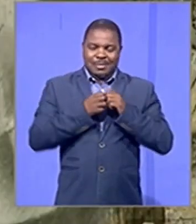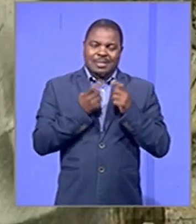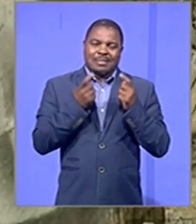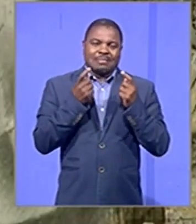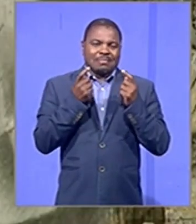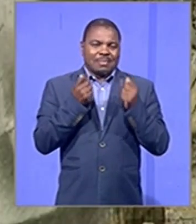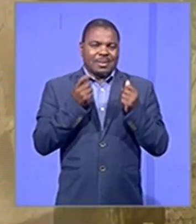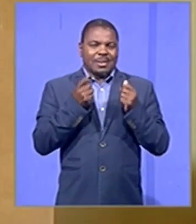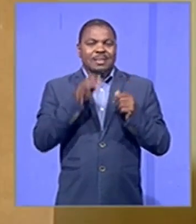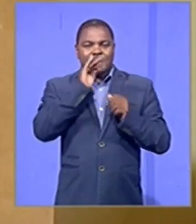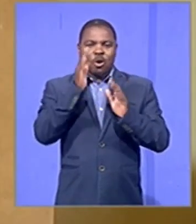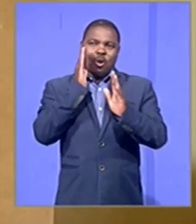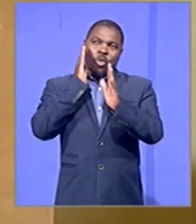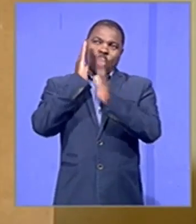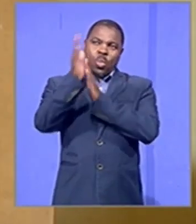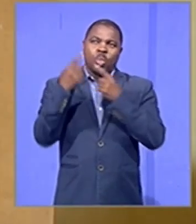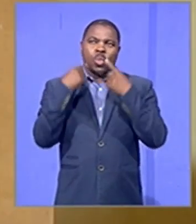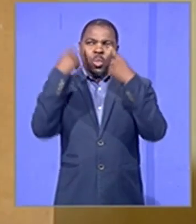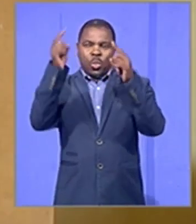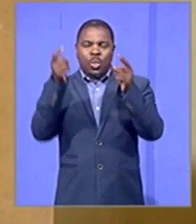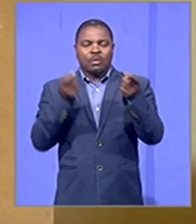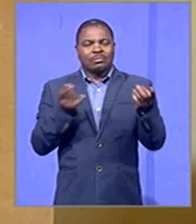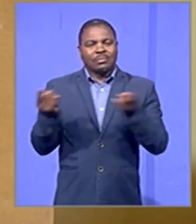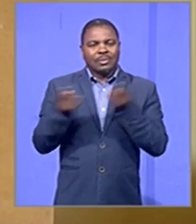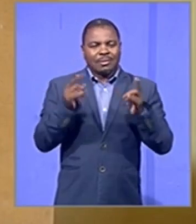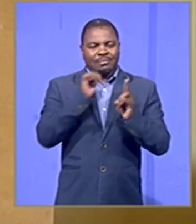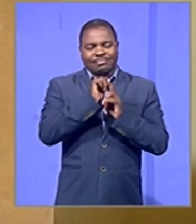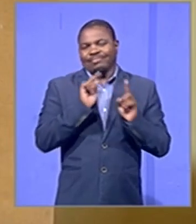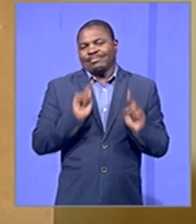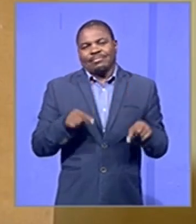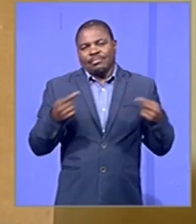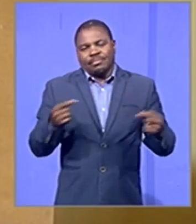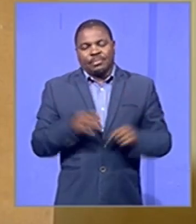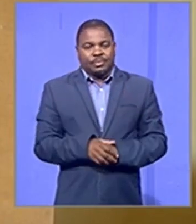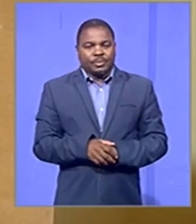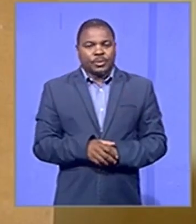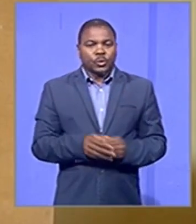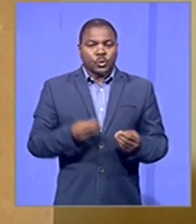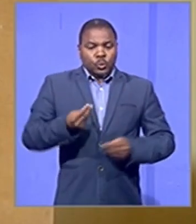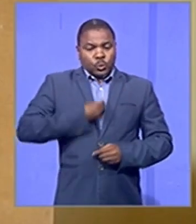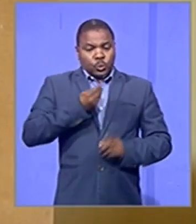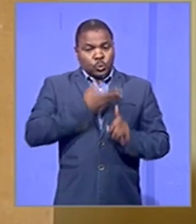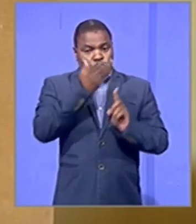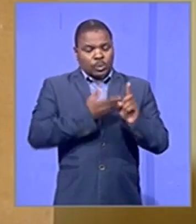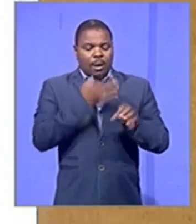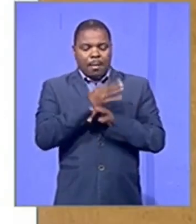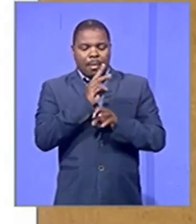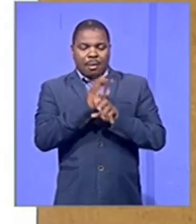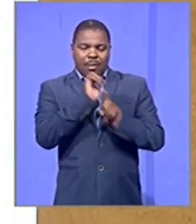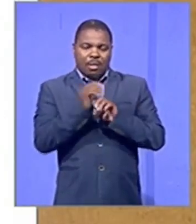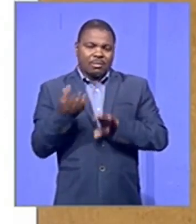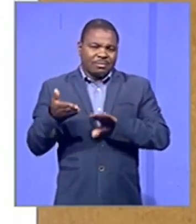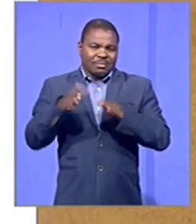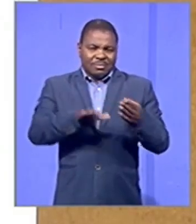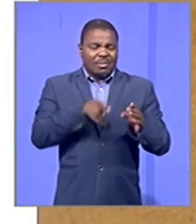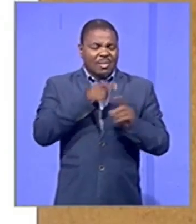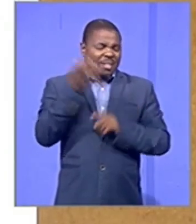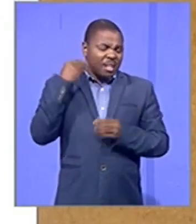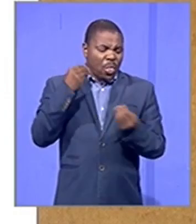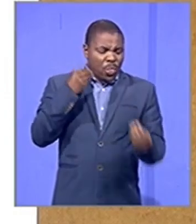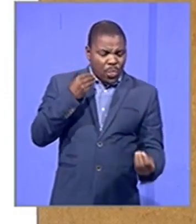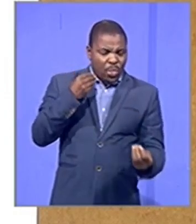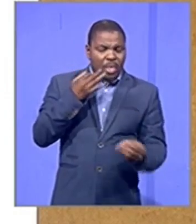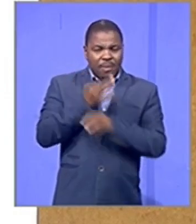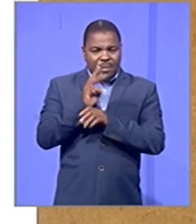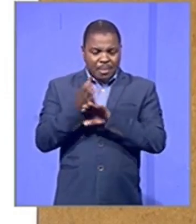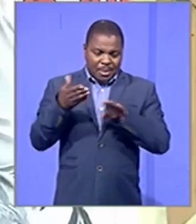thibela ho fumana monyetla wa ho bapatsa makgabane a hae. Motjha enwa ya hlokahalletsweng ke batswadi a le monyane dilemong o